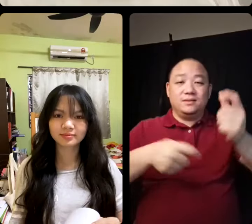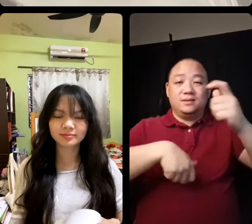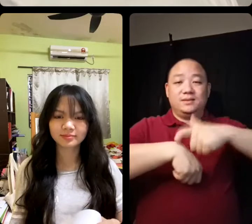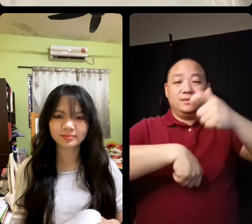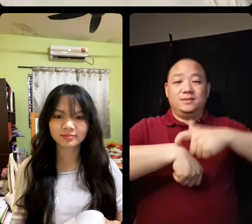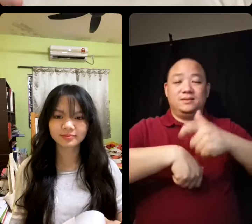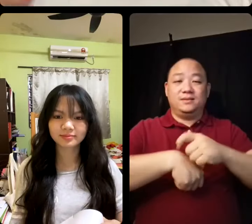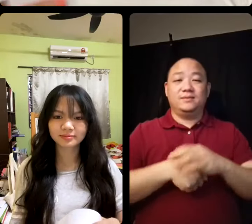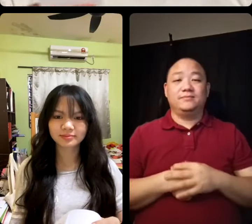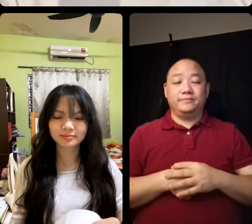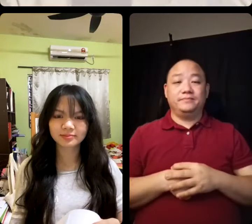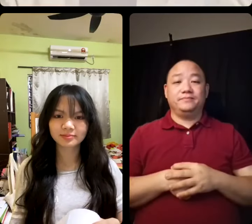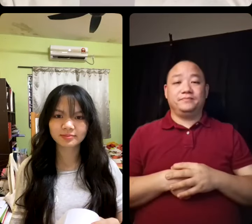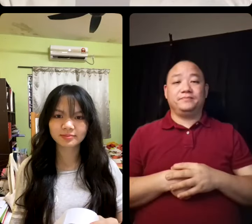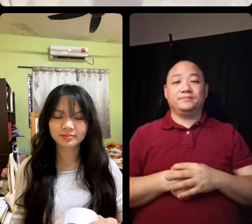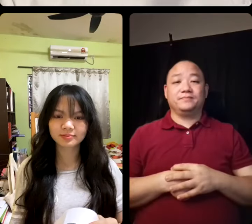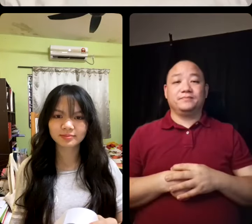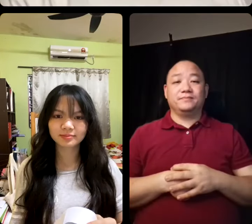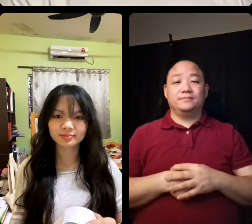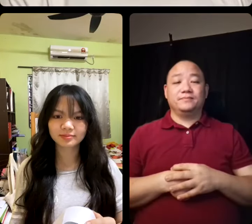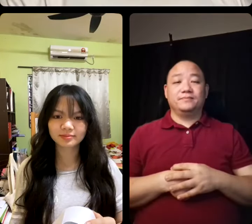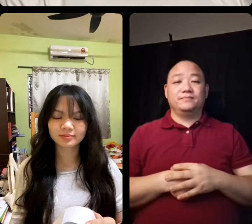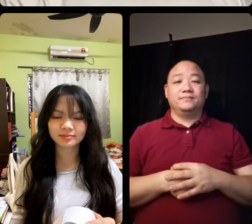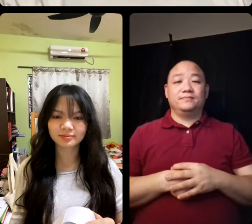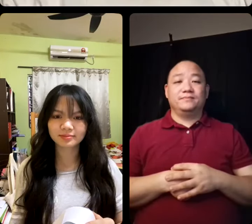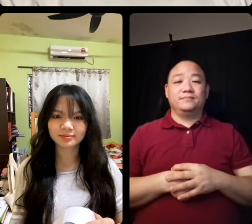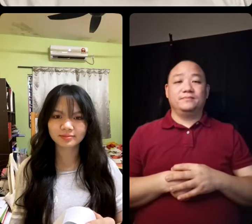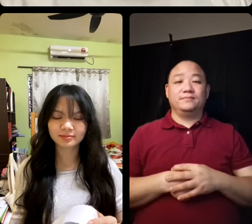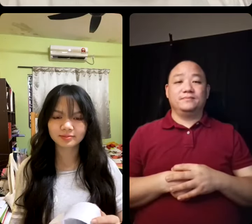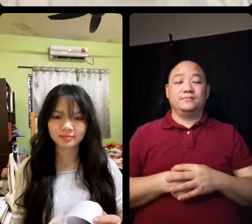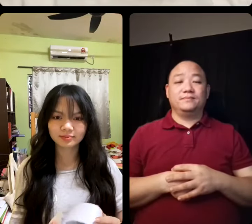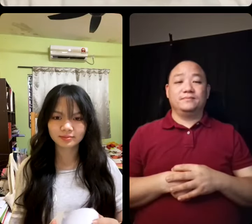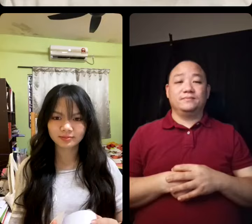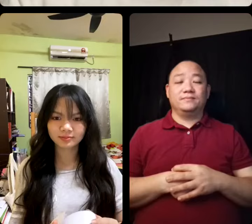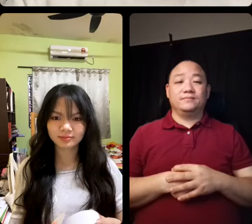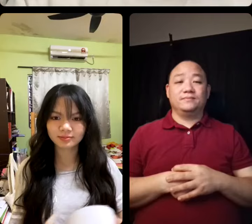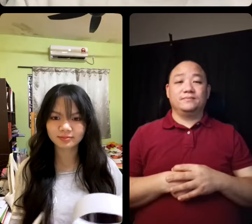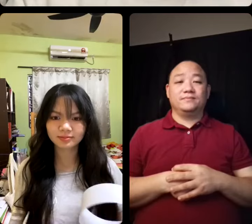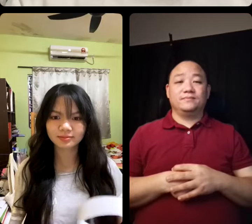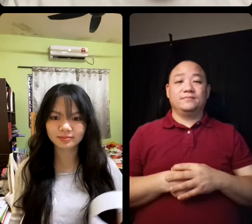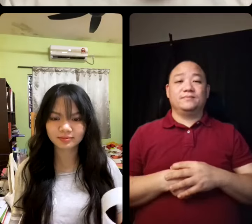simple one. So the first step of us here